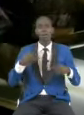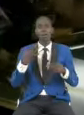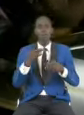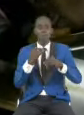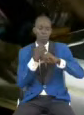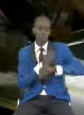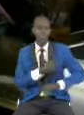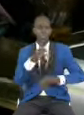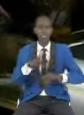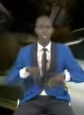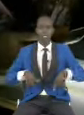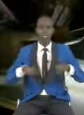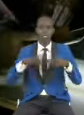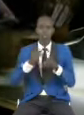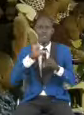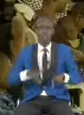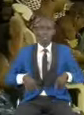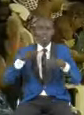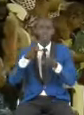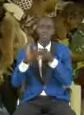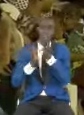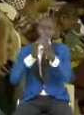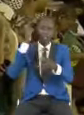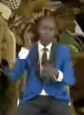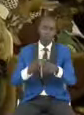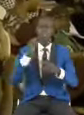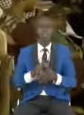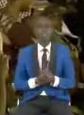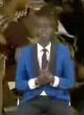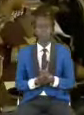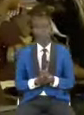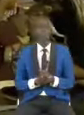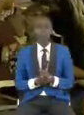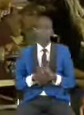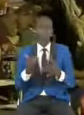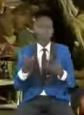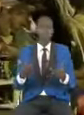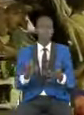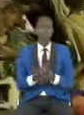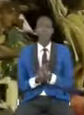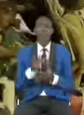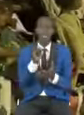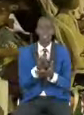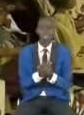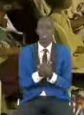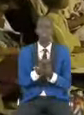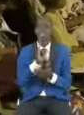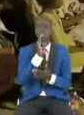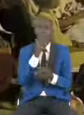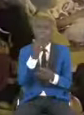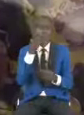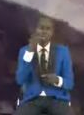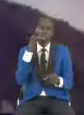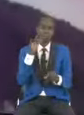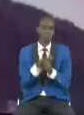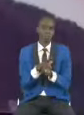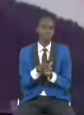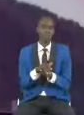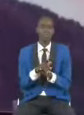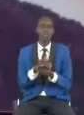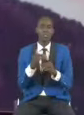your life in Jesus' name. Now, that is the promise. Let me go to point number two